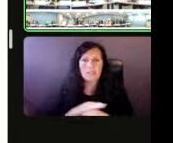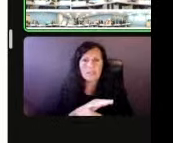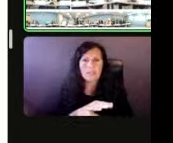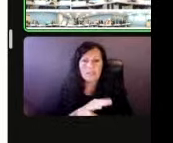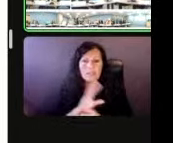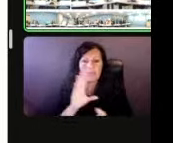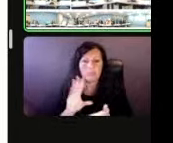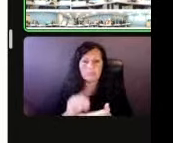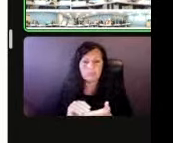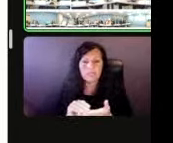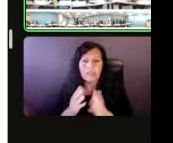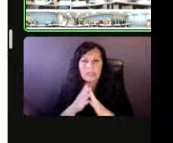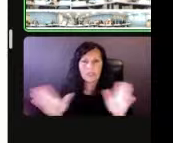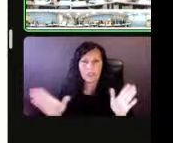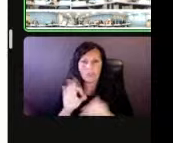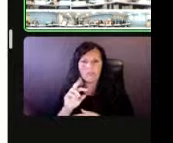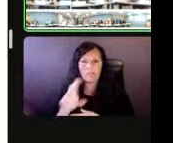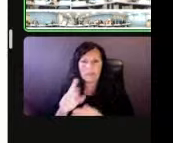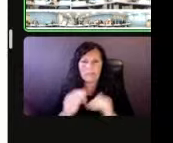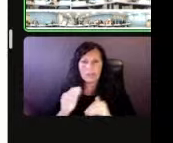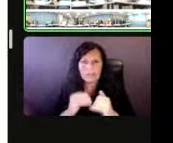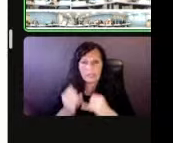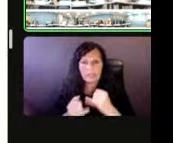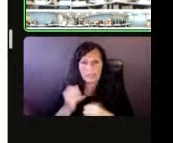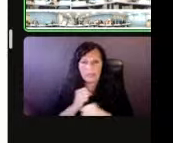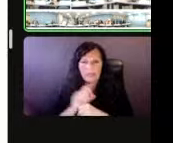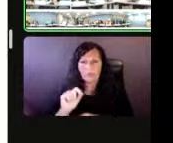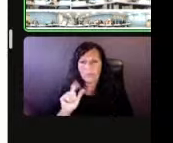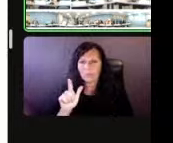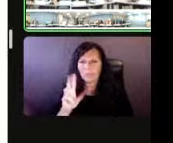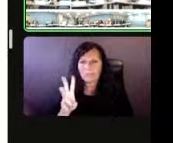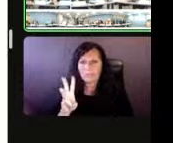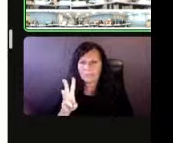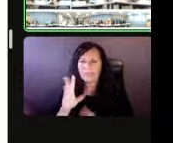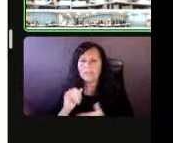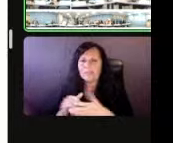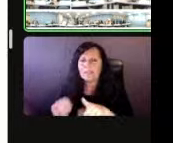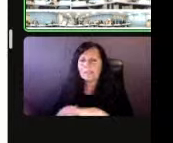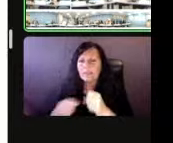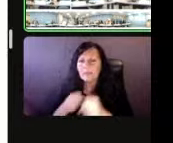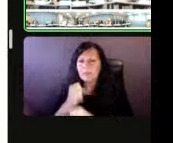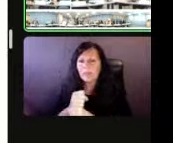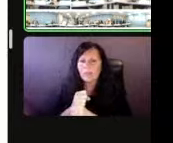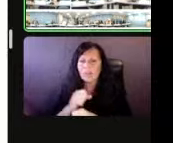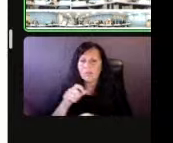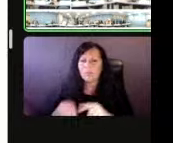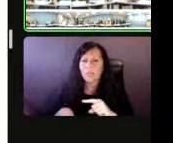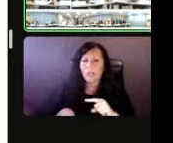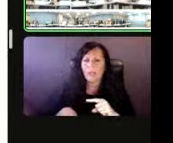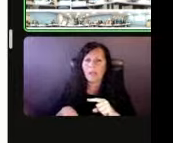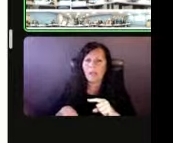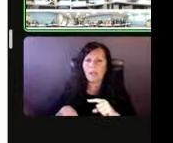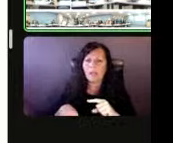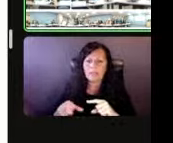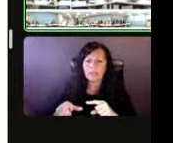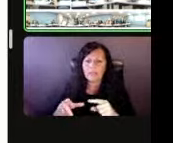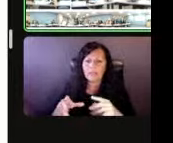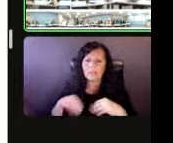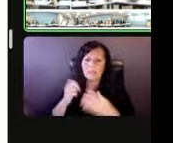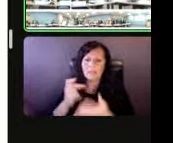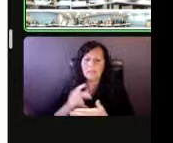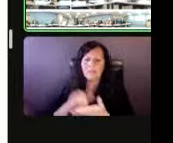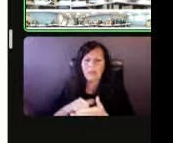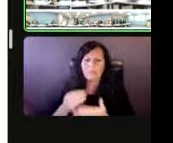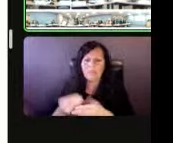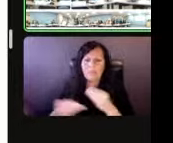balance at the end of 2026, the same year you couldn't adopt the budget that year either. So we